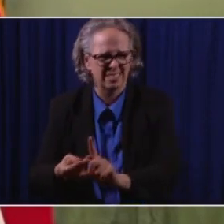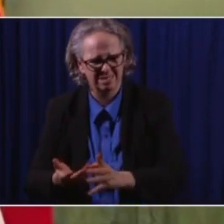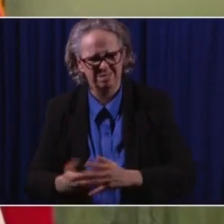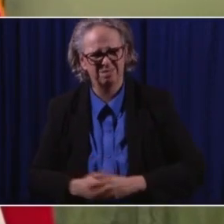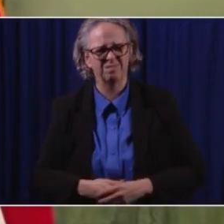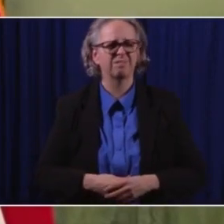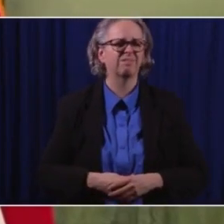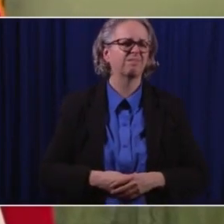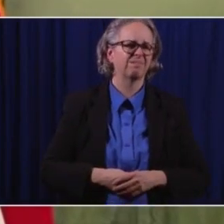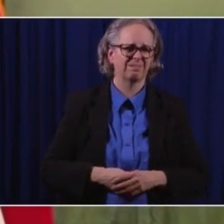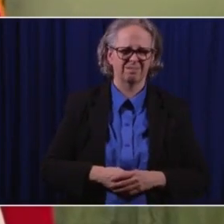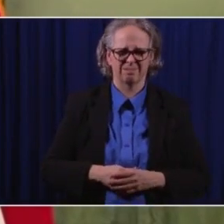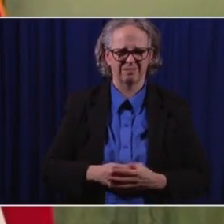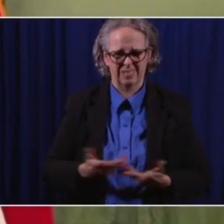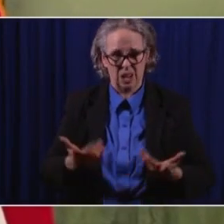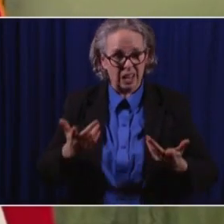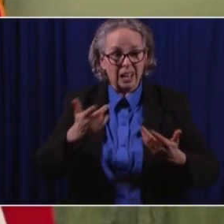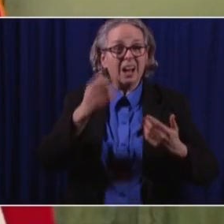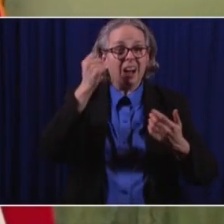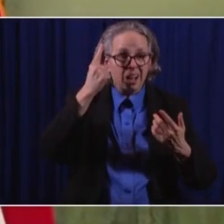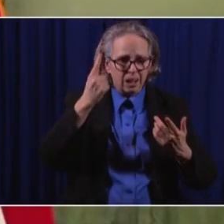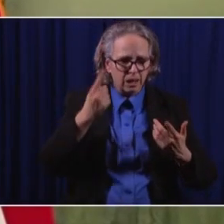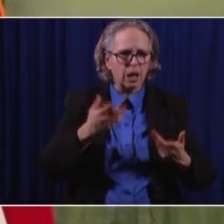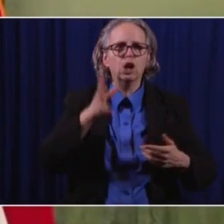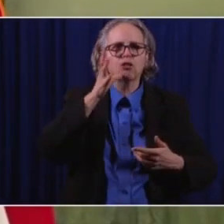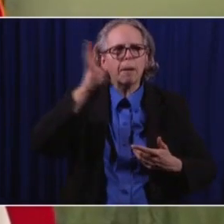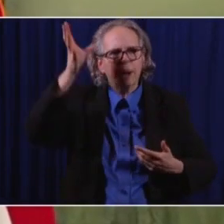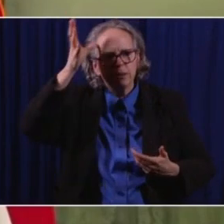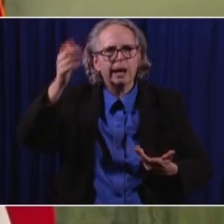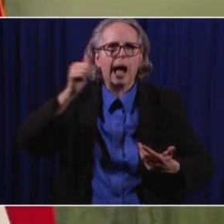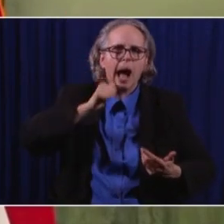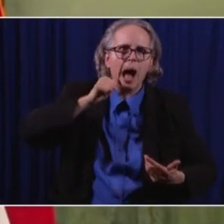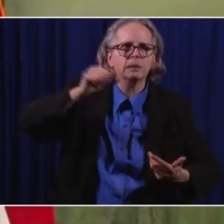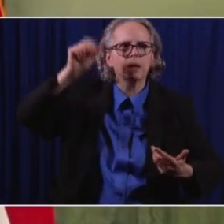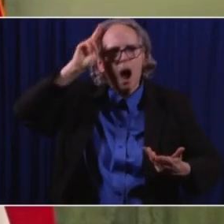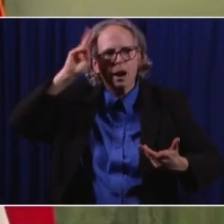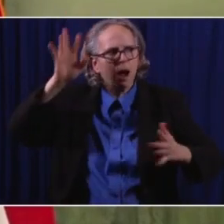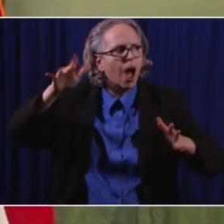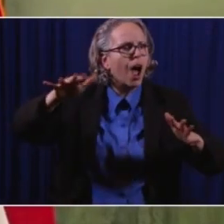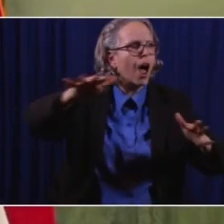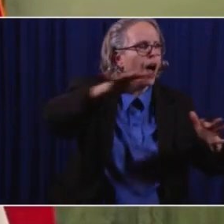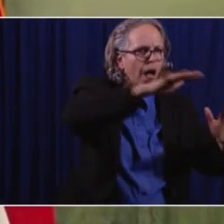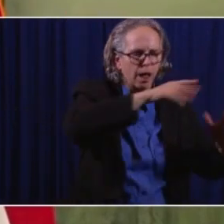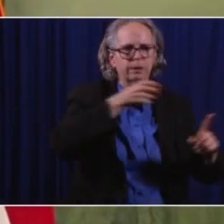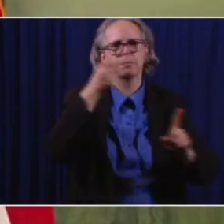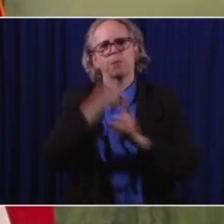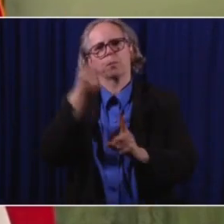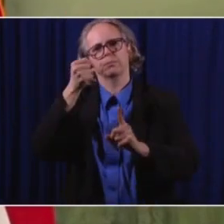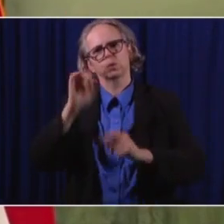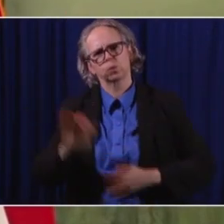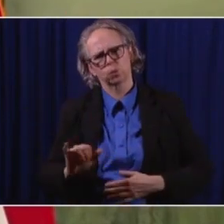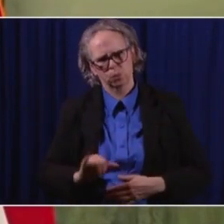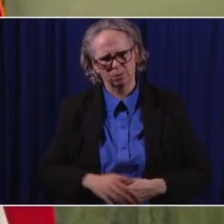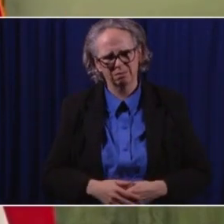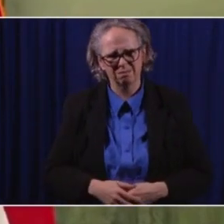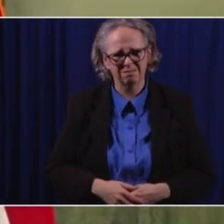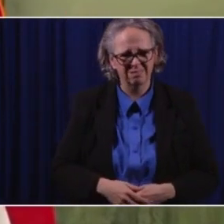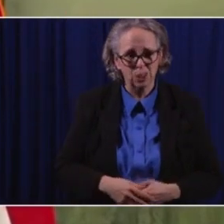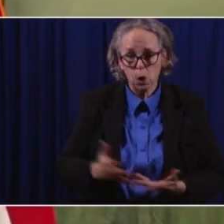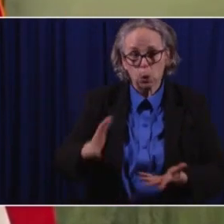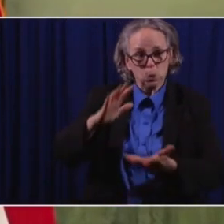extended families in other households. Health Department officials said that school districts have been doing an excellent job,